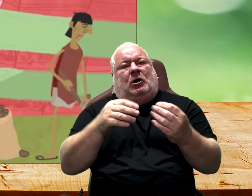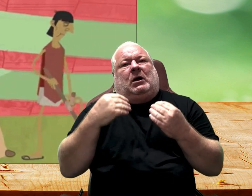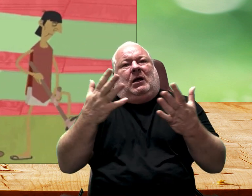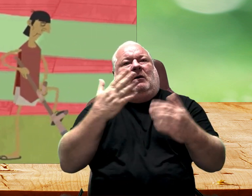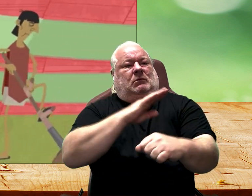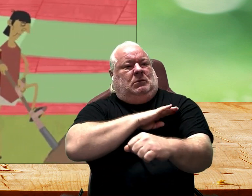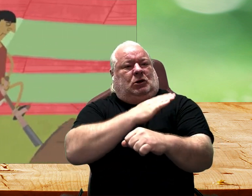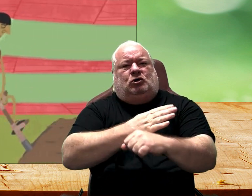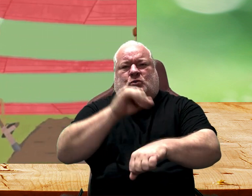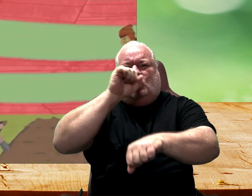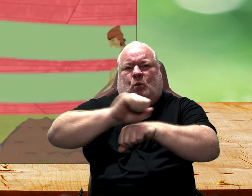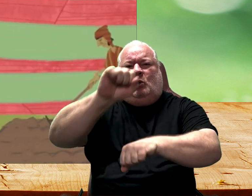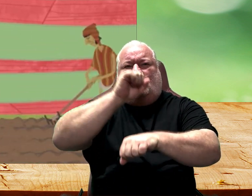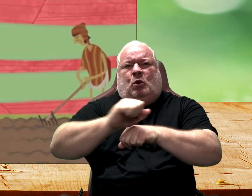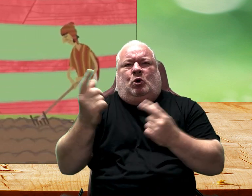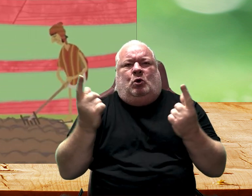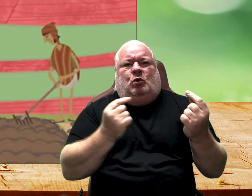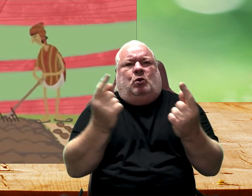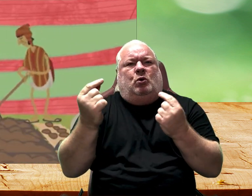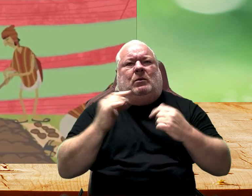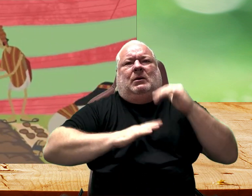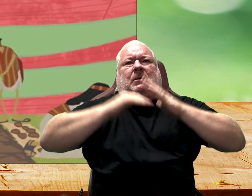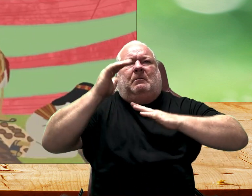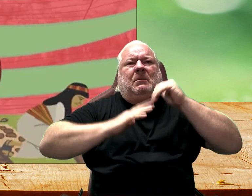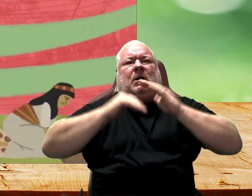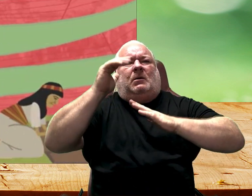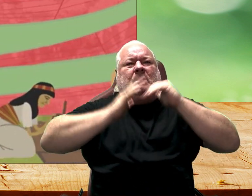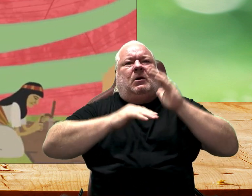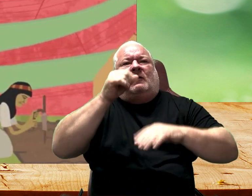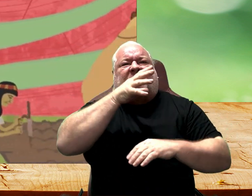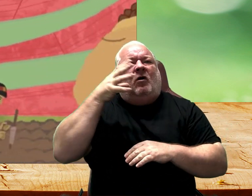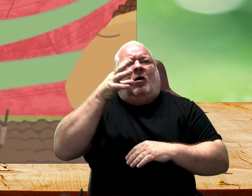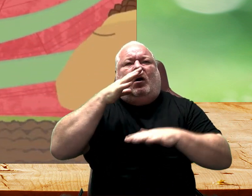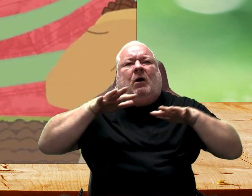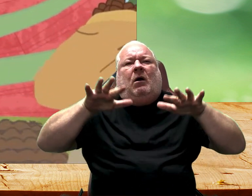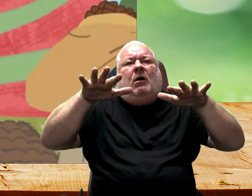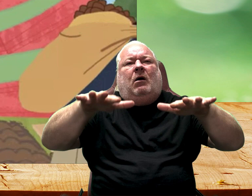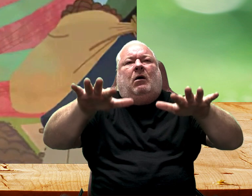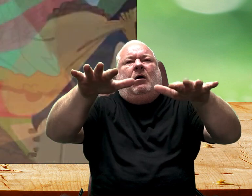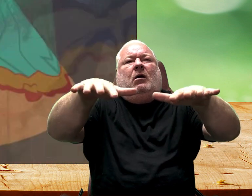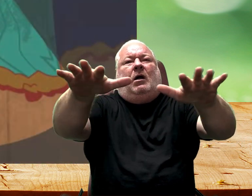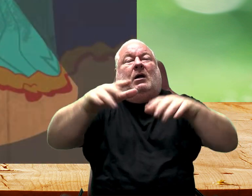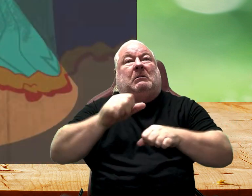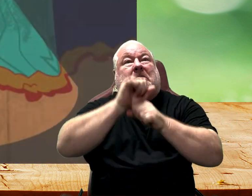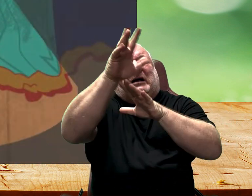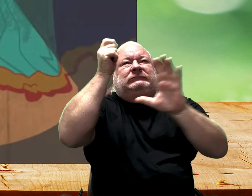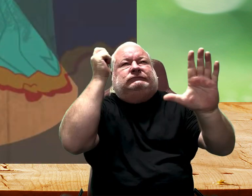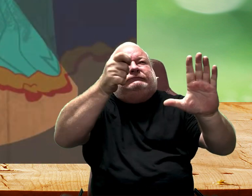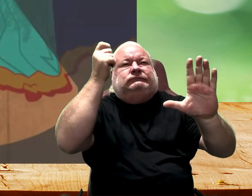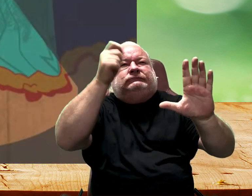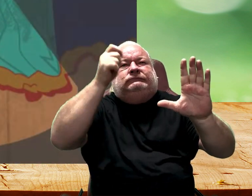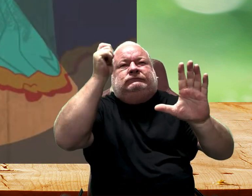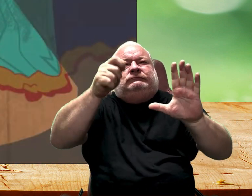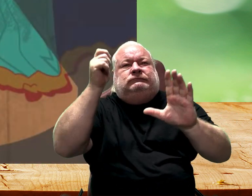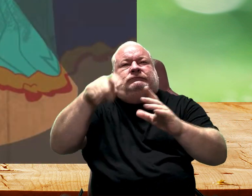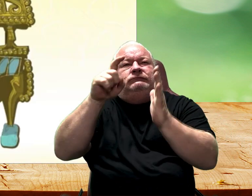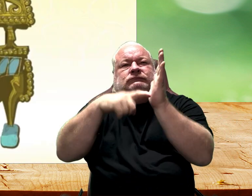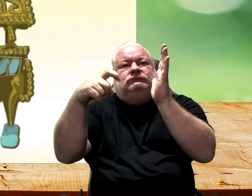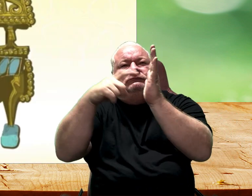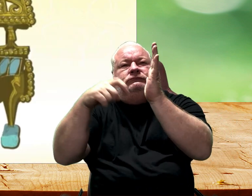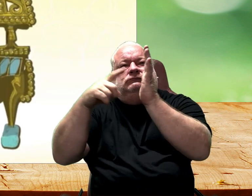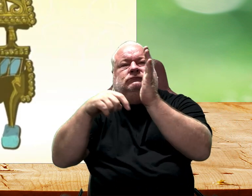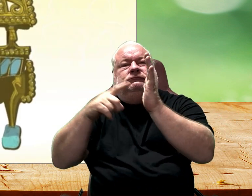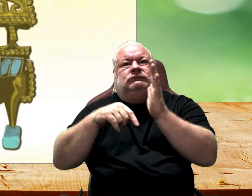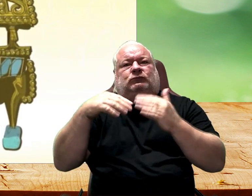food source to fuel a large Incan working class as they built and farmed their terraced fields, mined the Rocky Mountains,